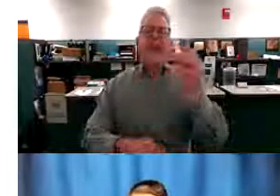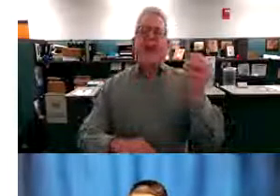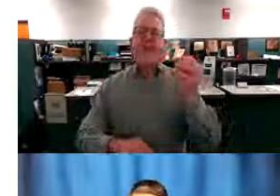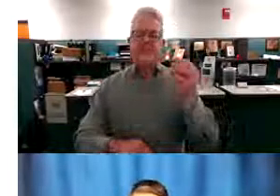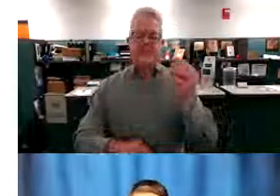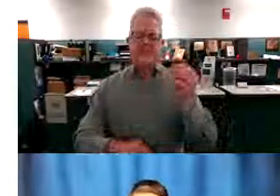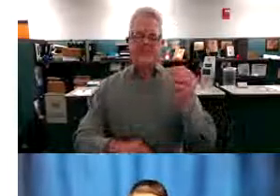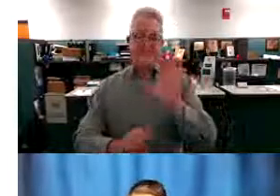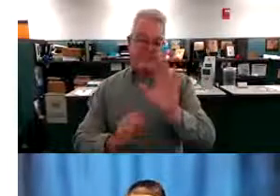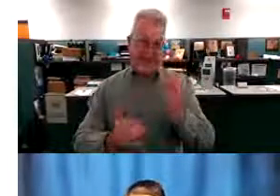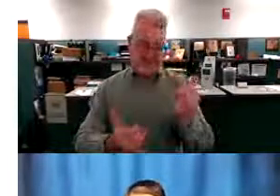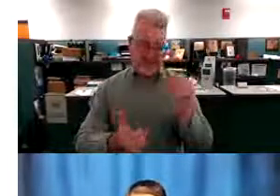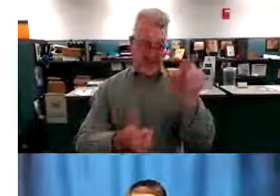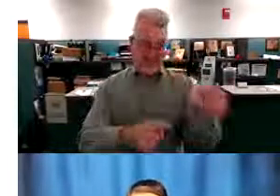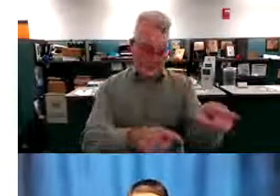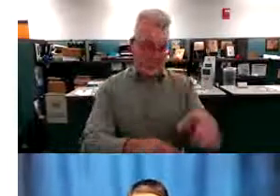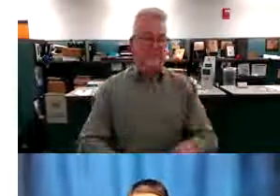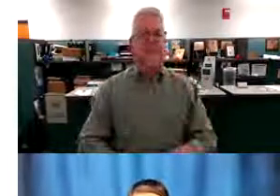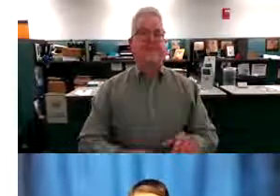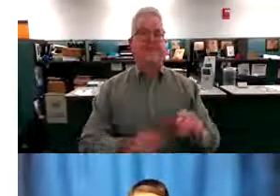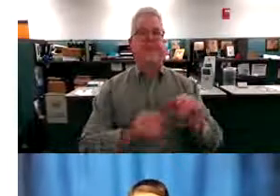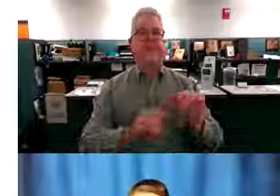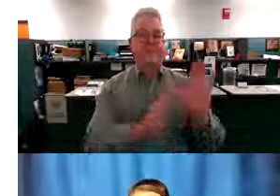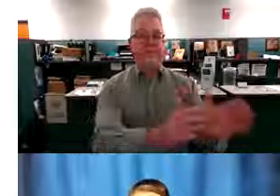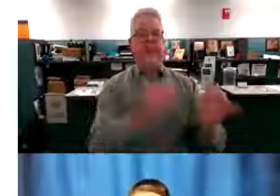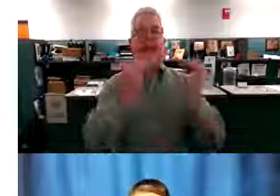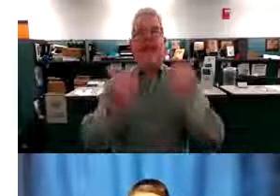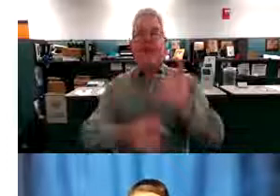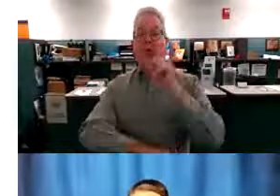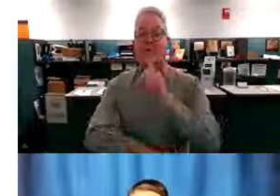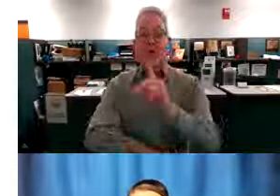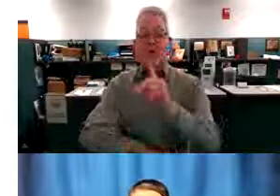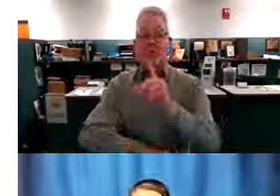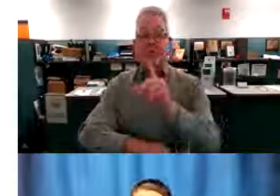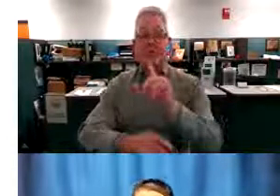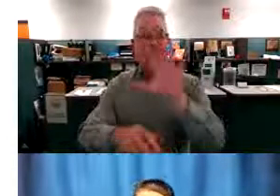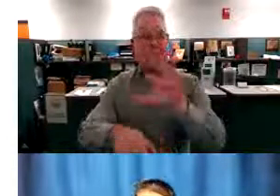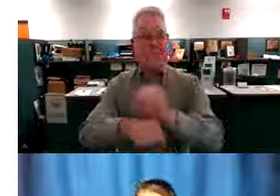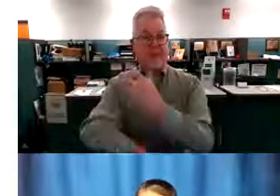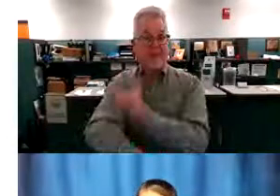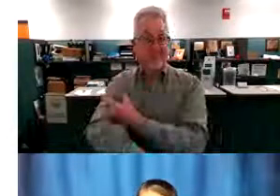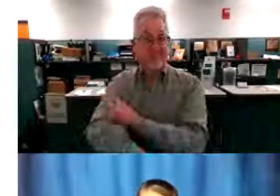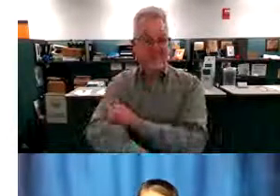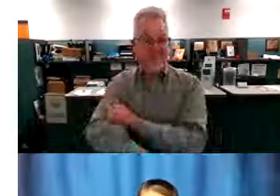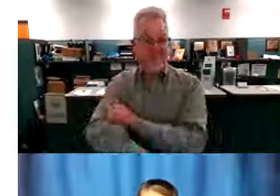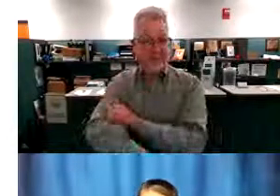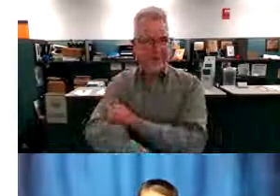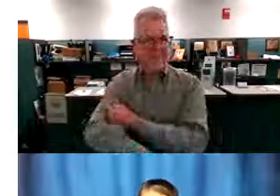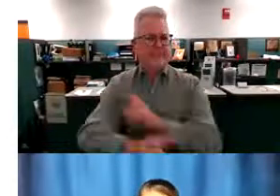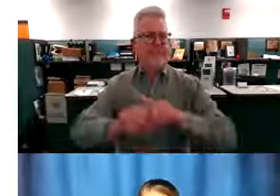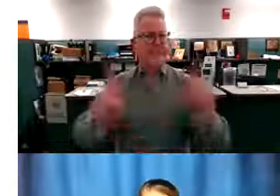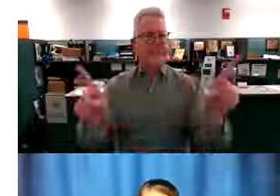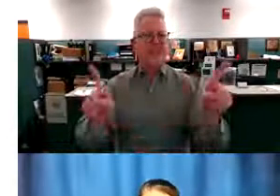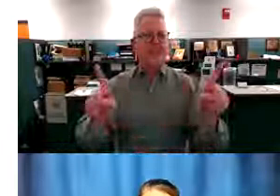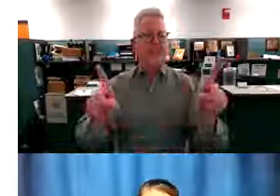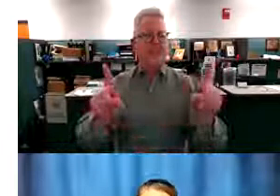this process. We've sent along some suggestions and are waiting for it to see its improvement. So now specifically when it